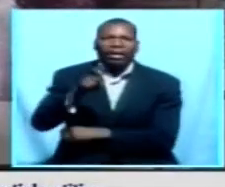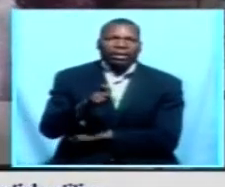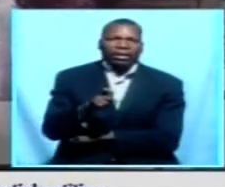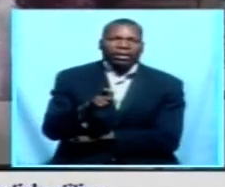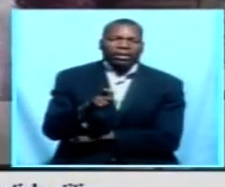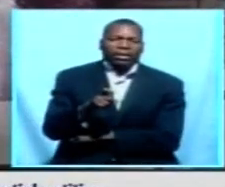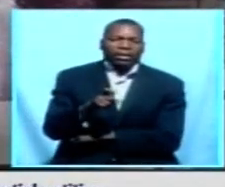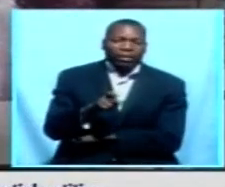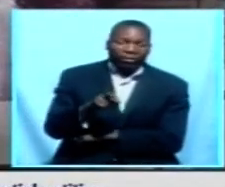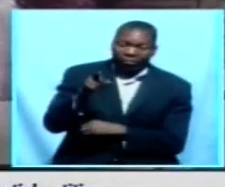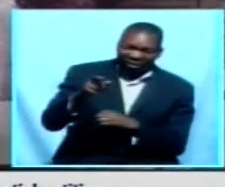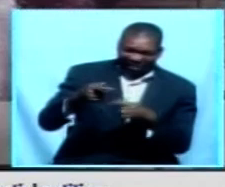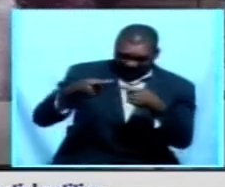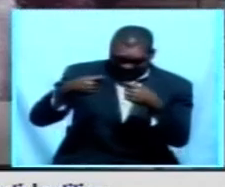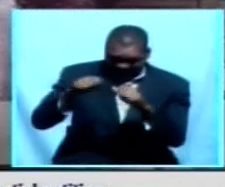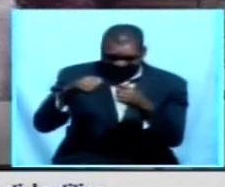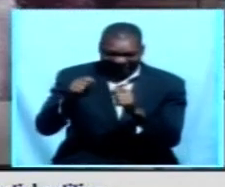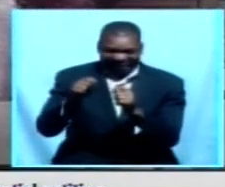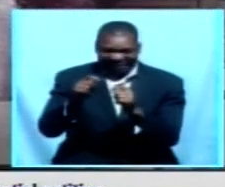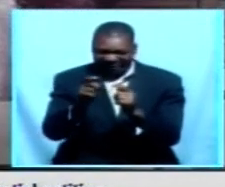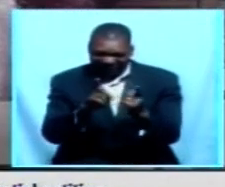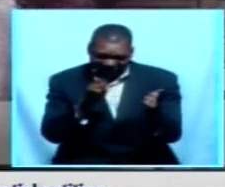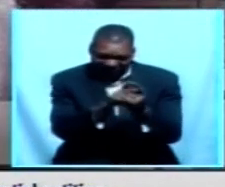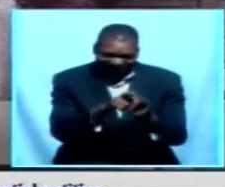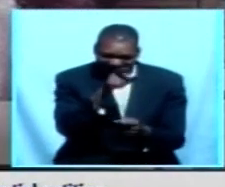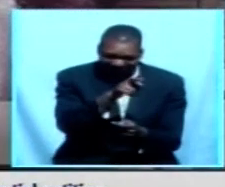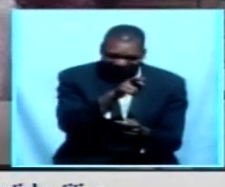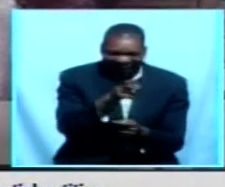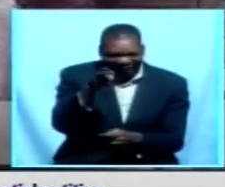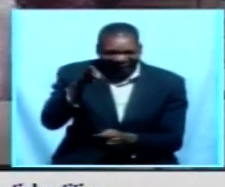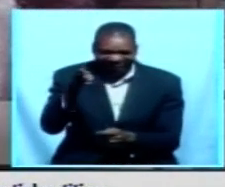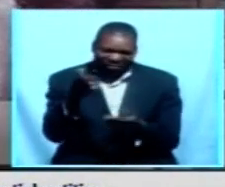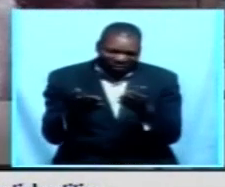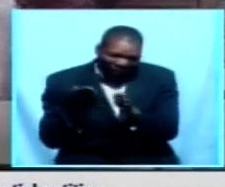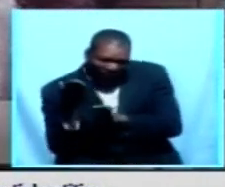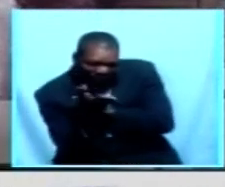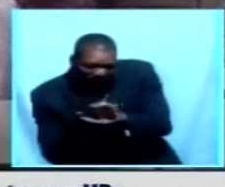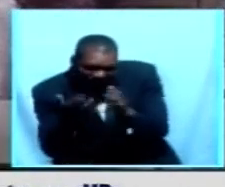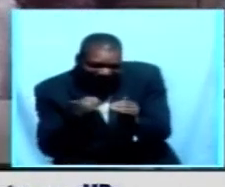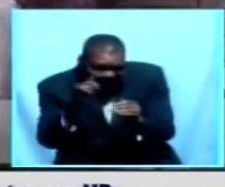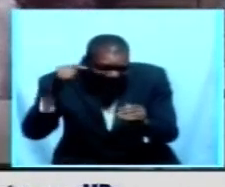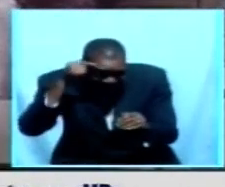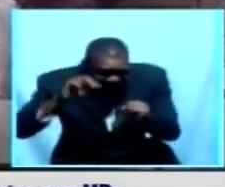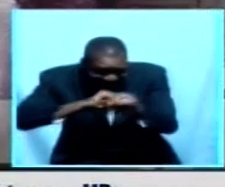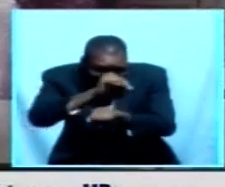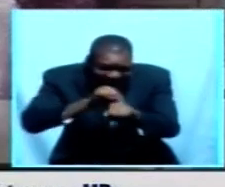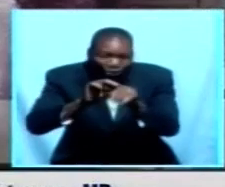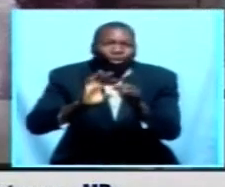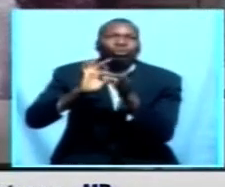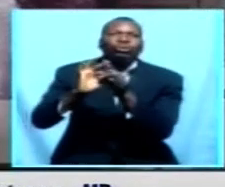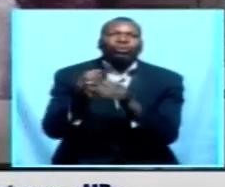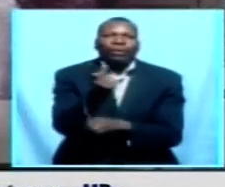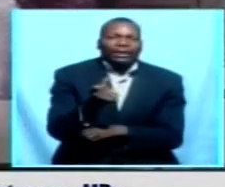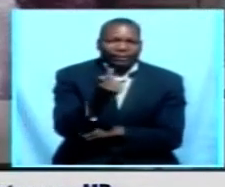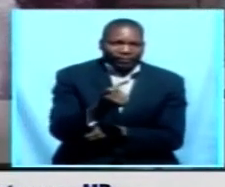says efforts to meet President Lungu may be attempts to push for a government of national unity. He said this